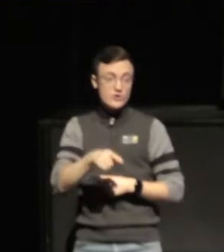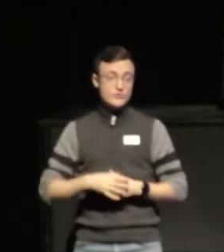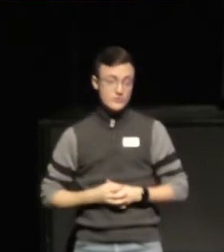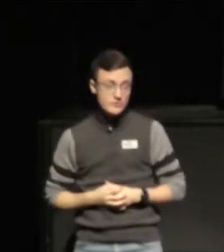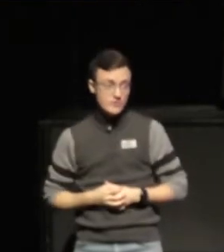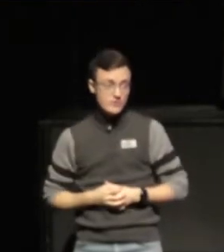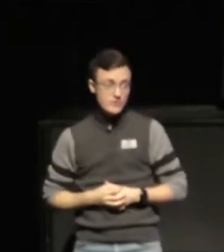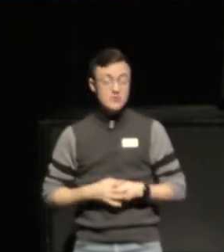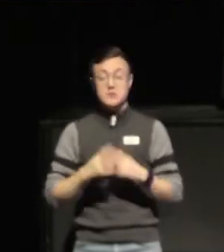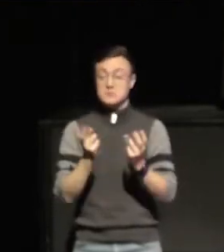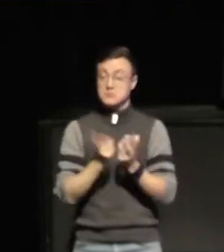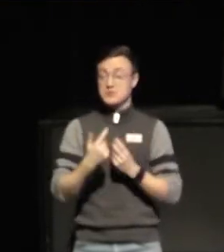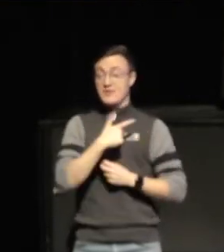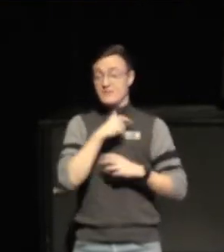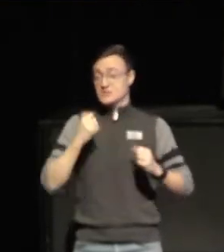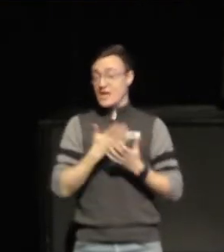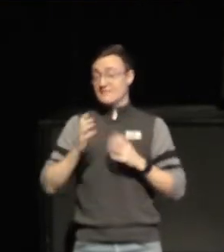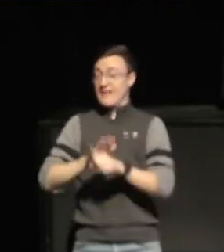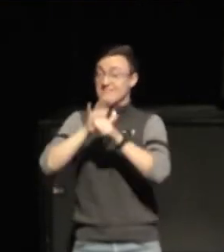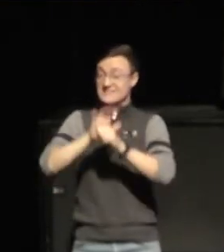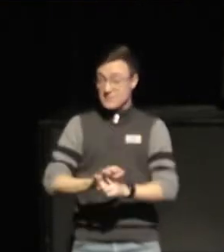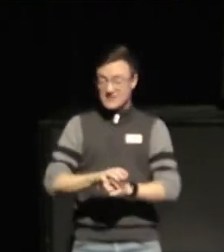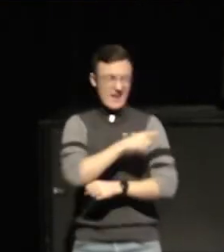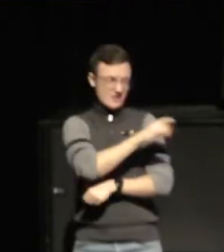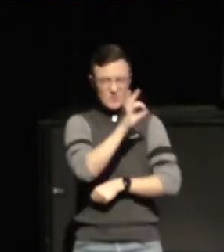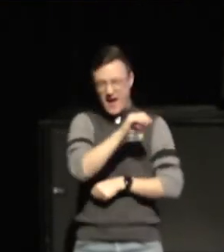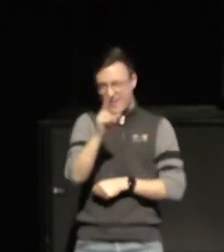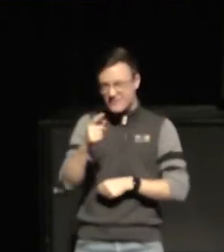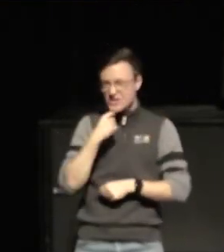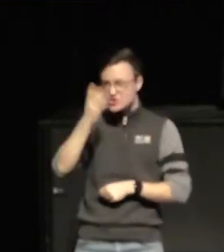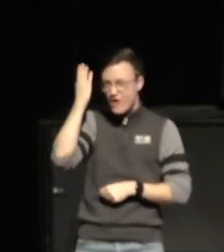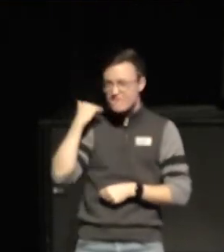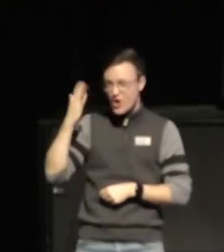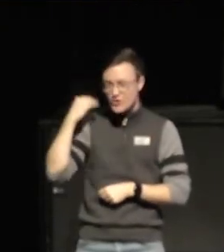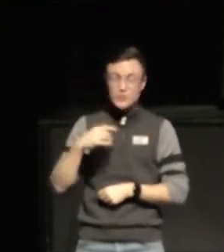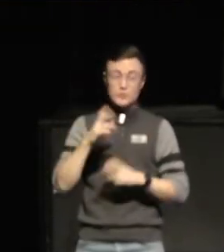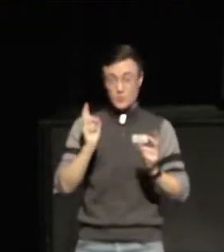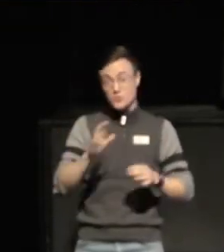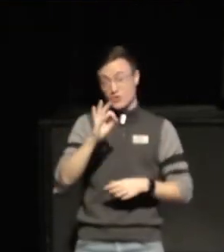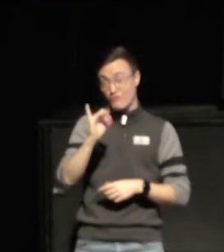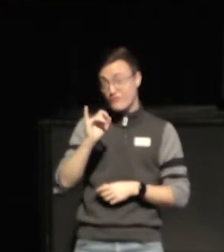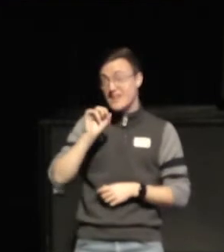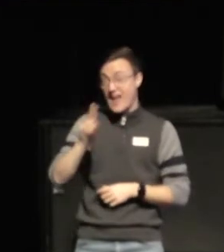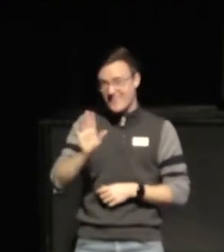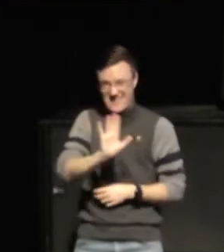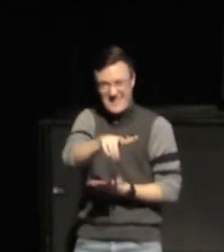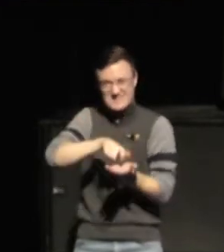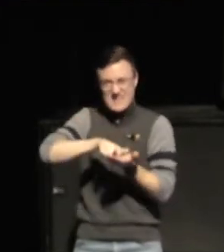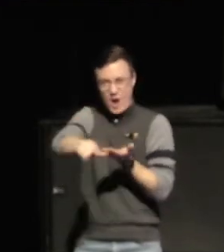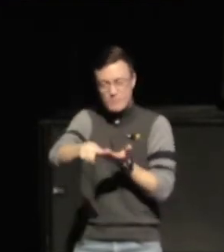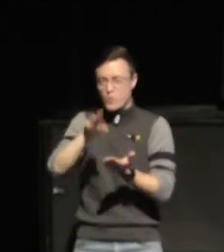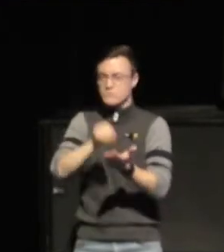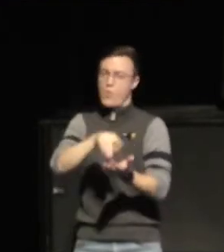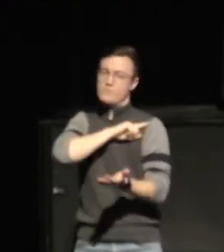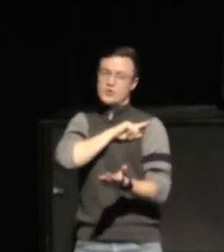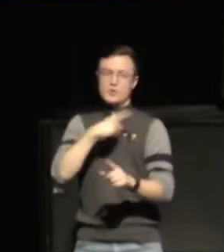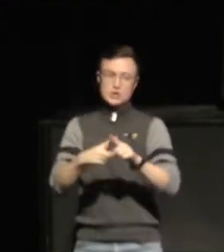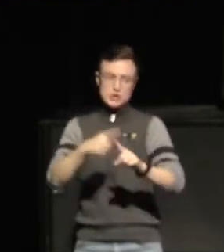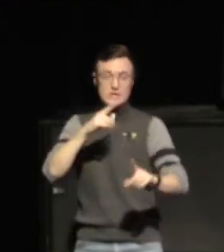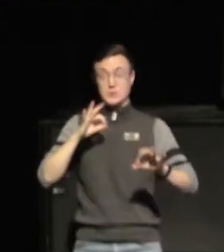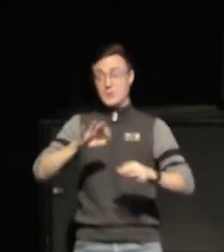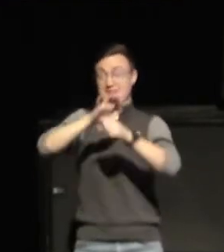includes non-discrimination that Hannah has also highlighted, and FIAN highlights very strongly in the report.